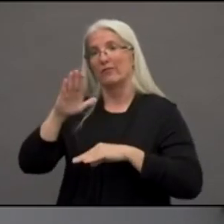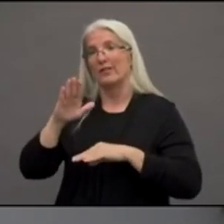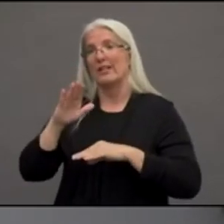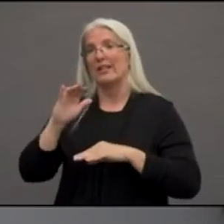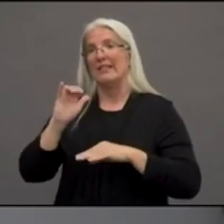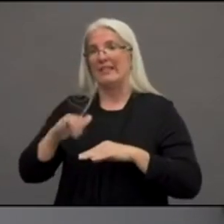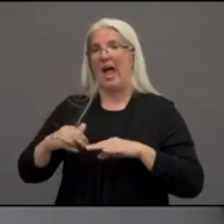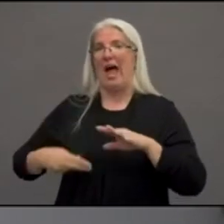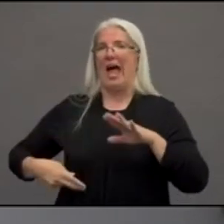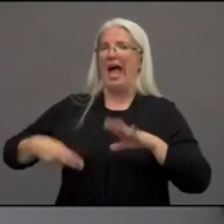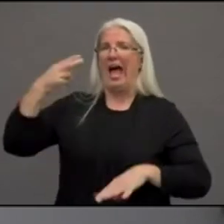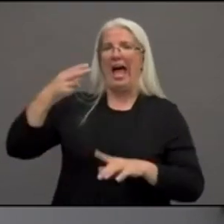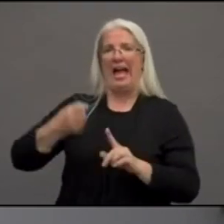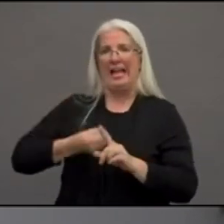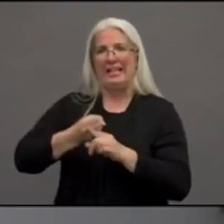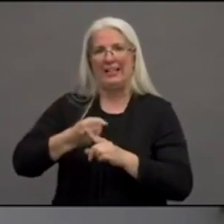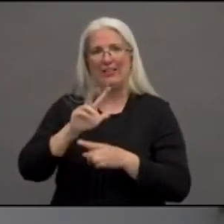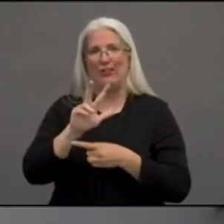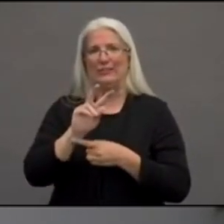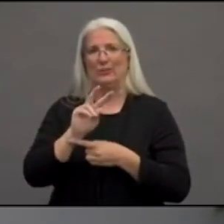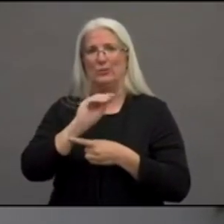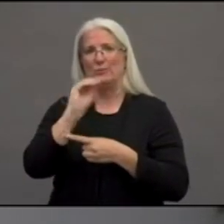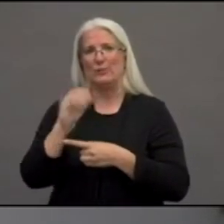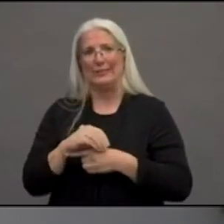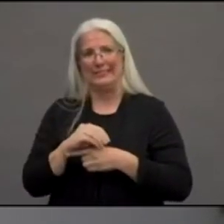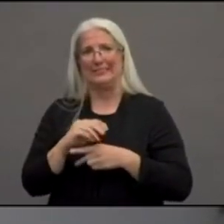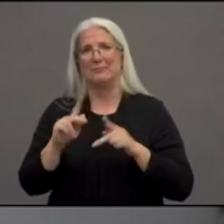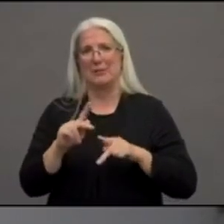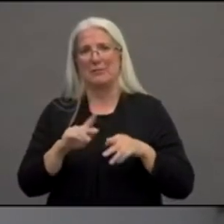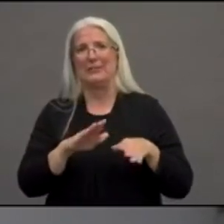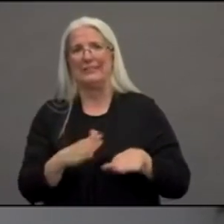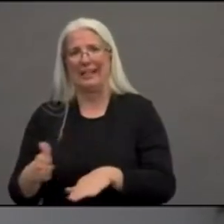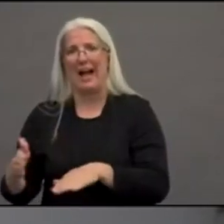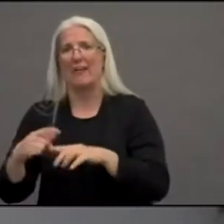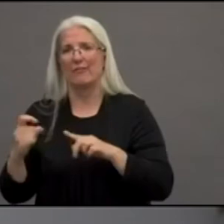highest, 32.2%. But this is where this is important.